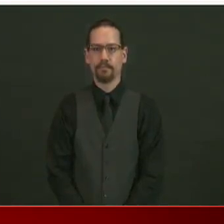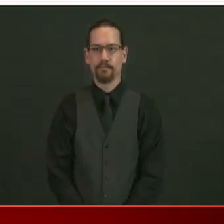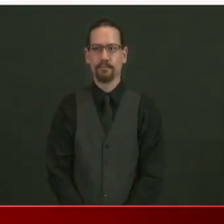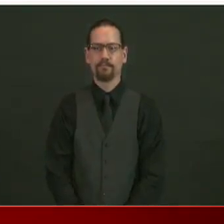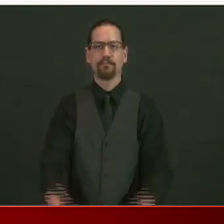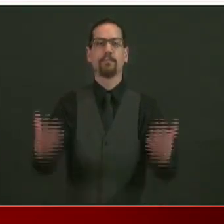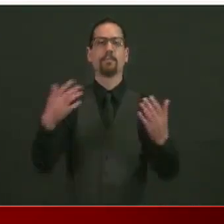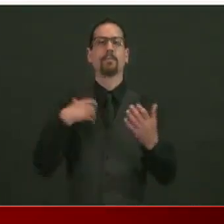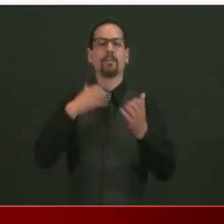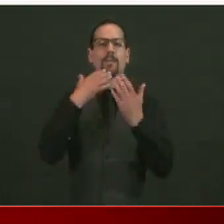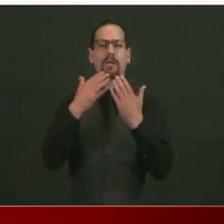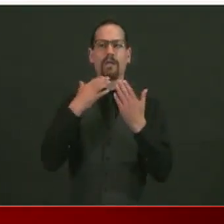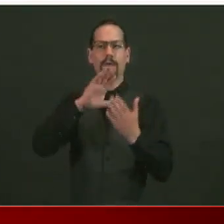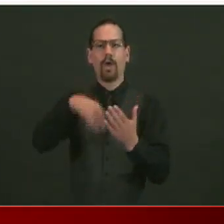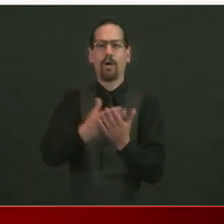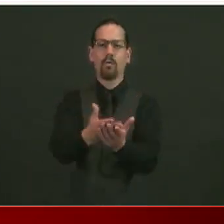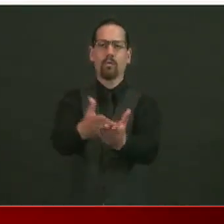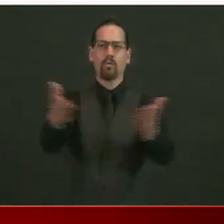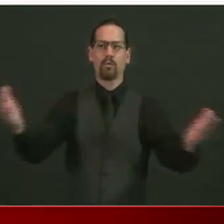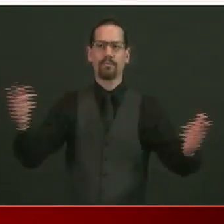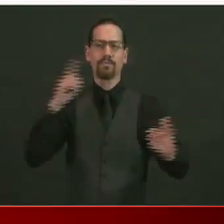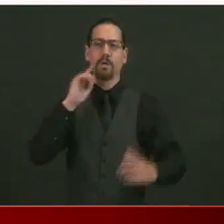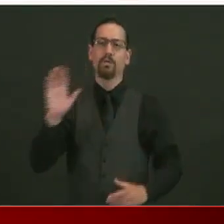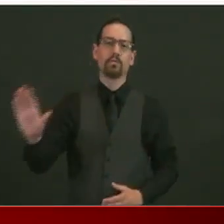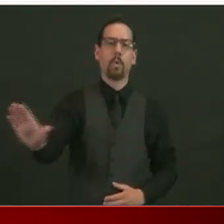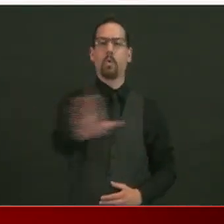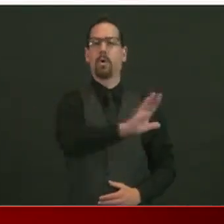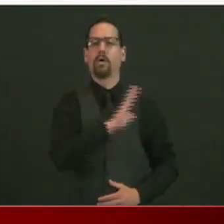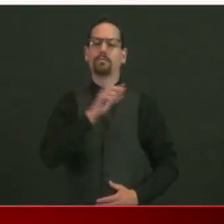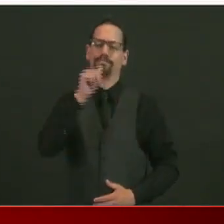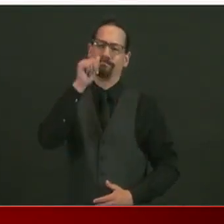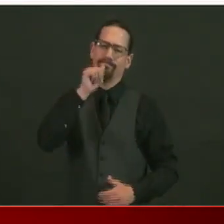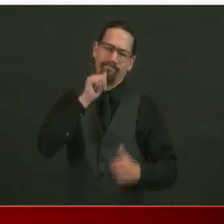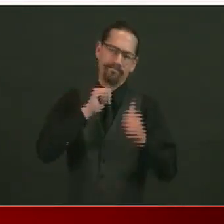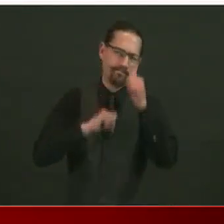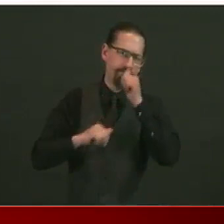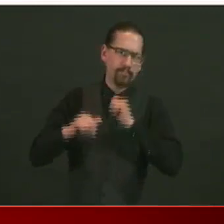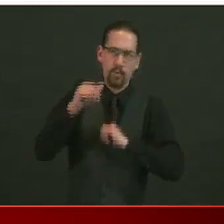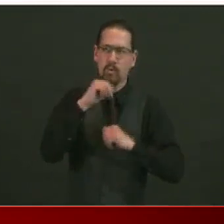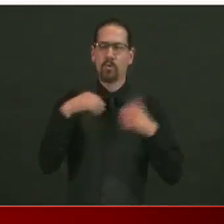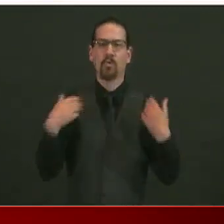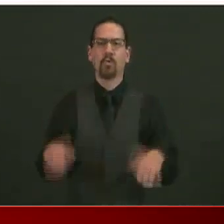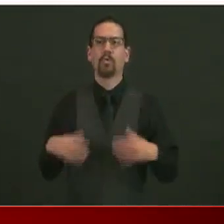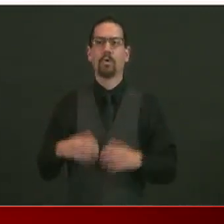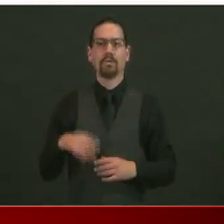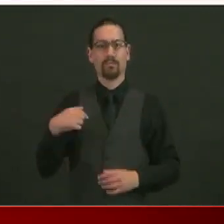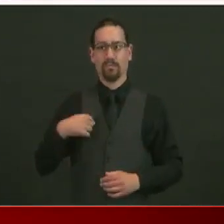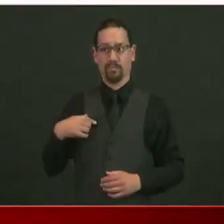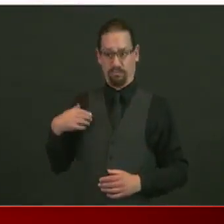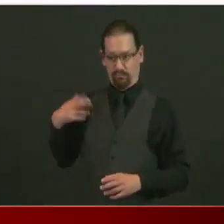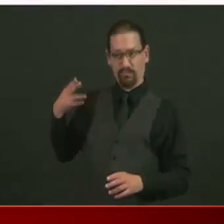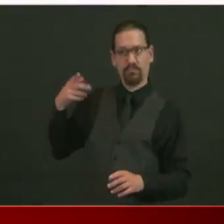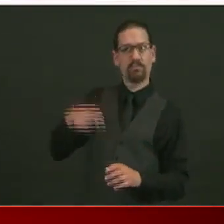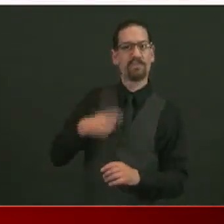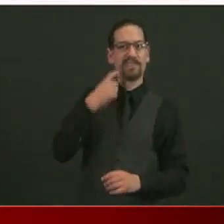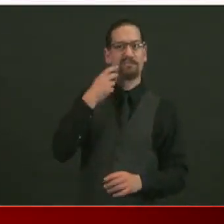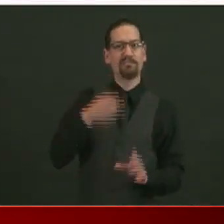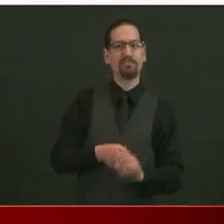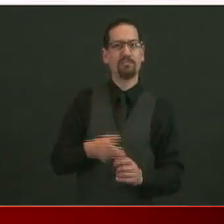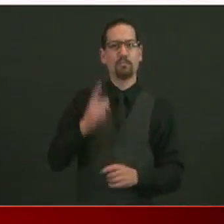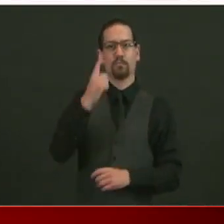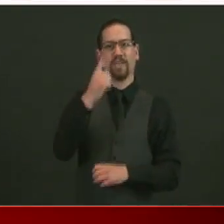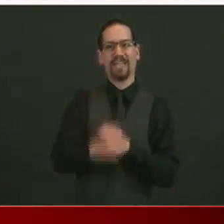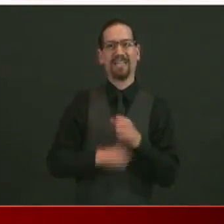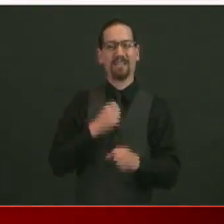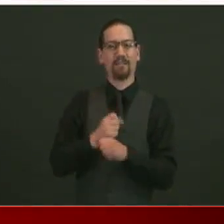of you and the patience and being collaborative. When I came to Rhode Island, it's been a year now, people told me that I would never be a Rhode Islander. Ha,